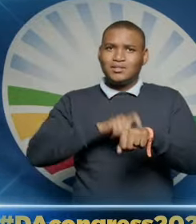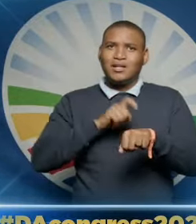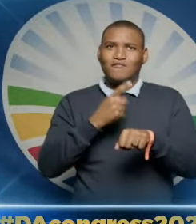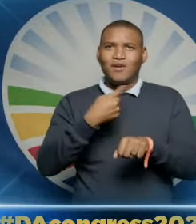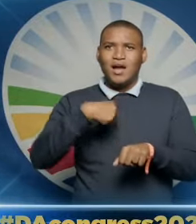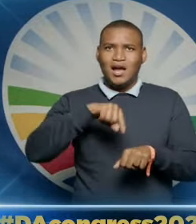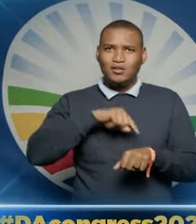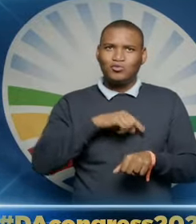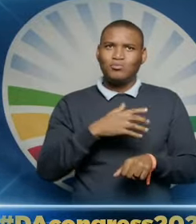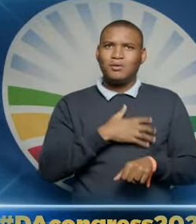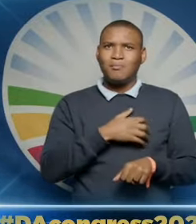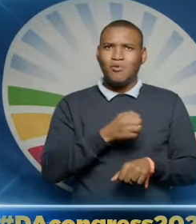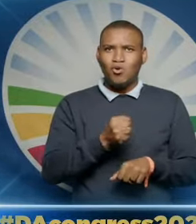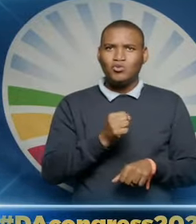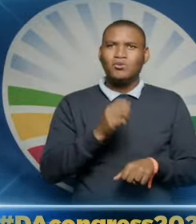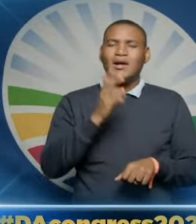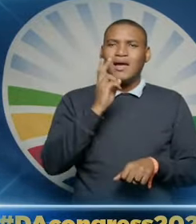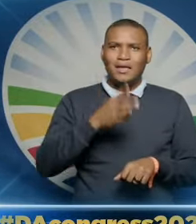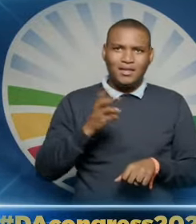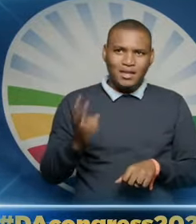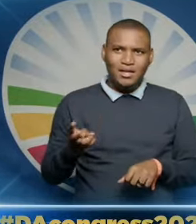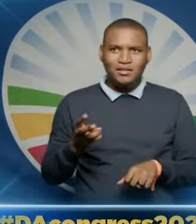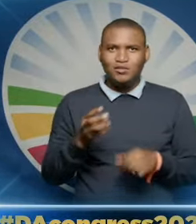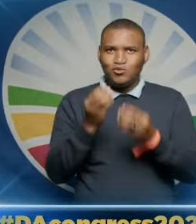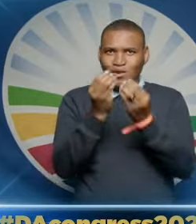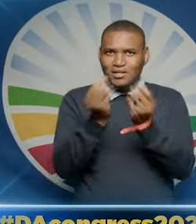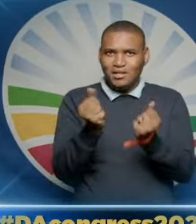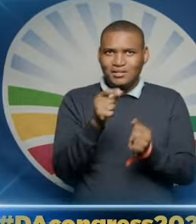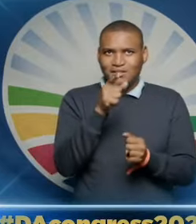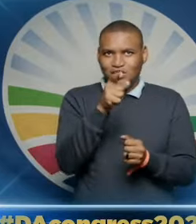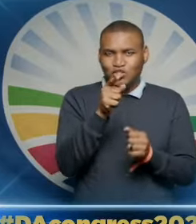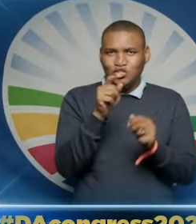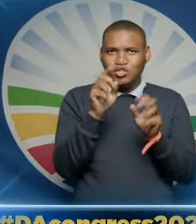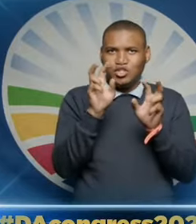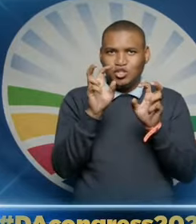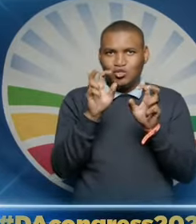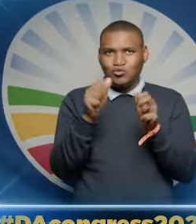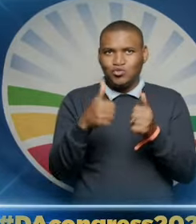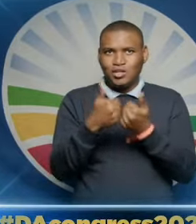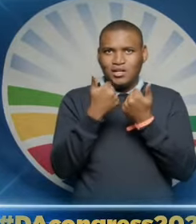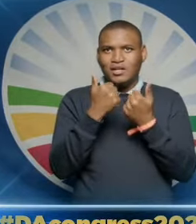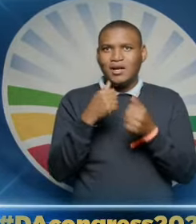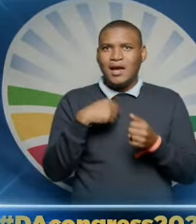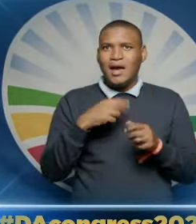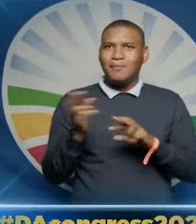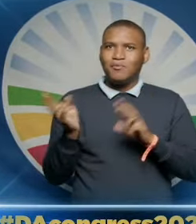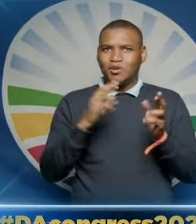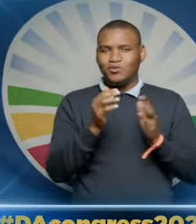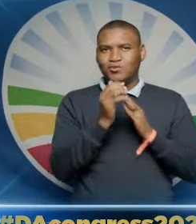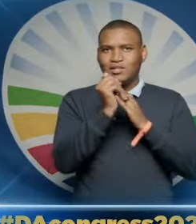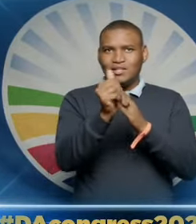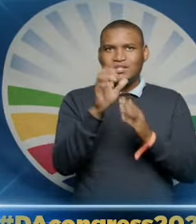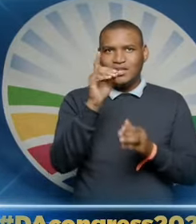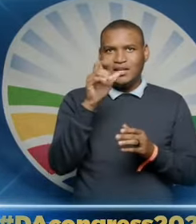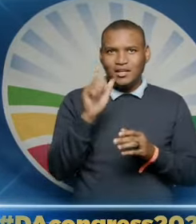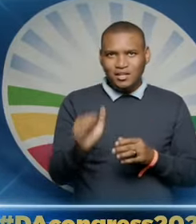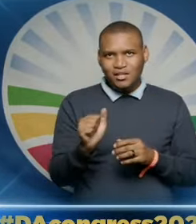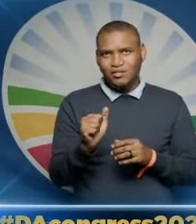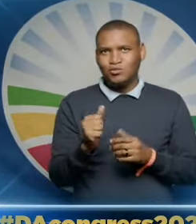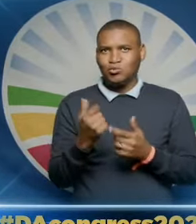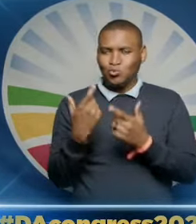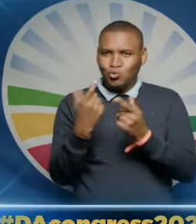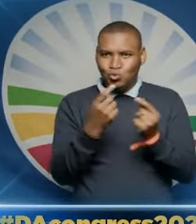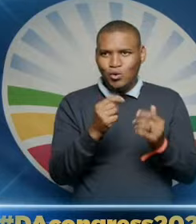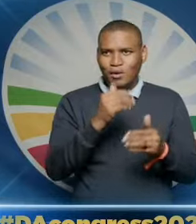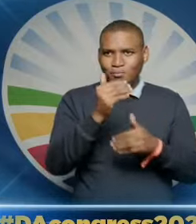be bold and to once and for all address this challenge. I'm ready to lead the Democratic Alliance to embark on a